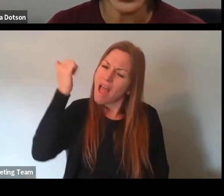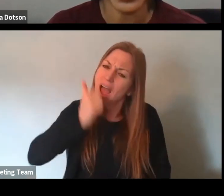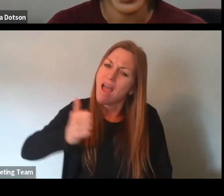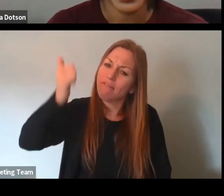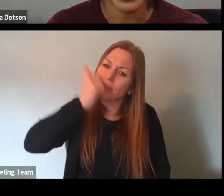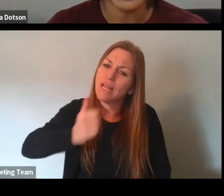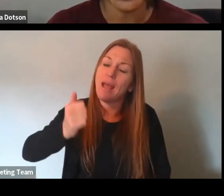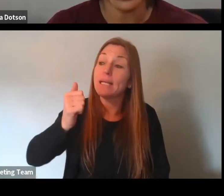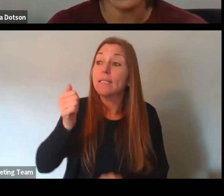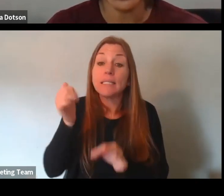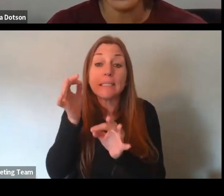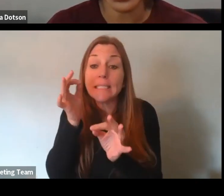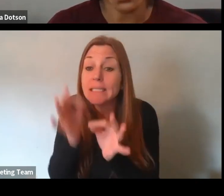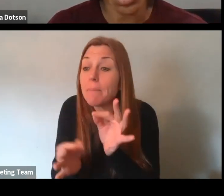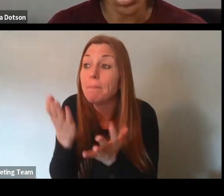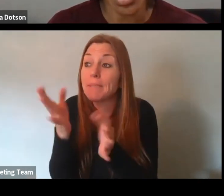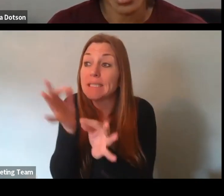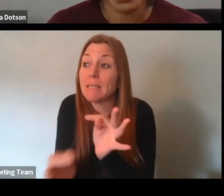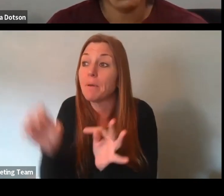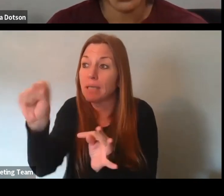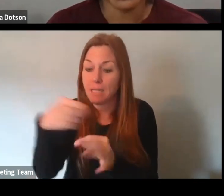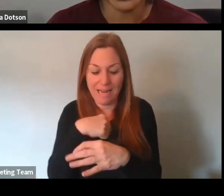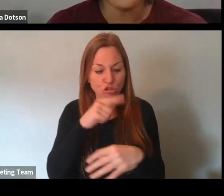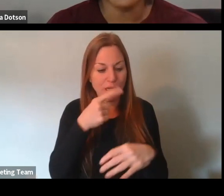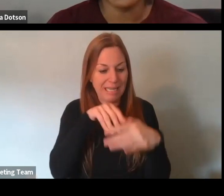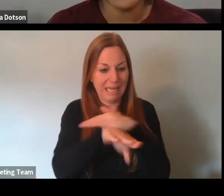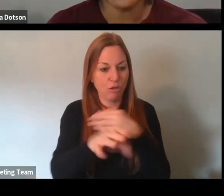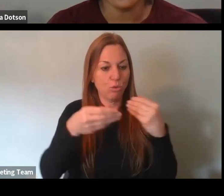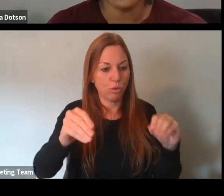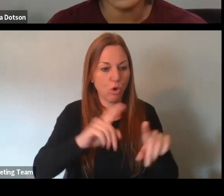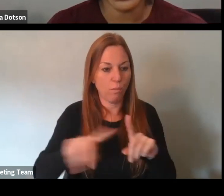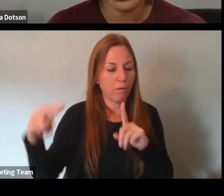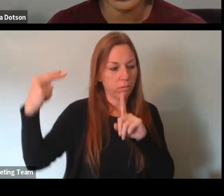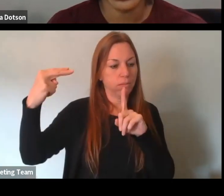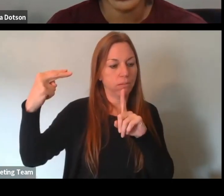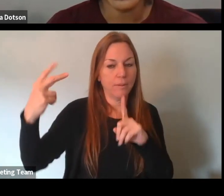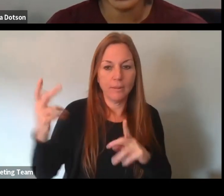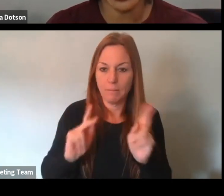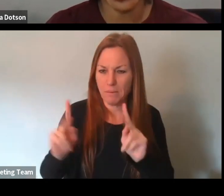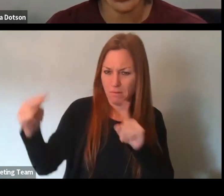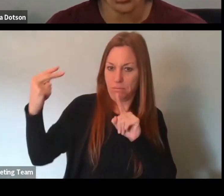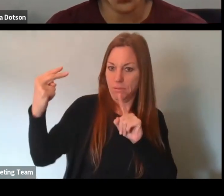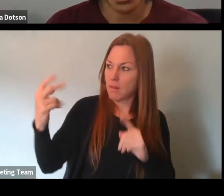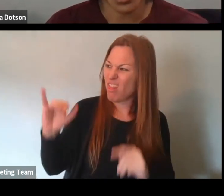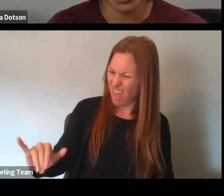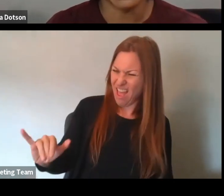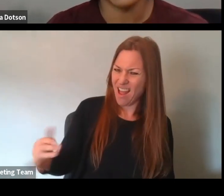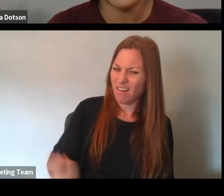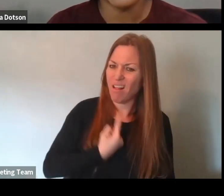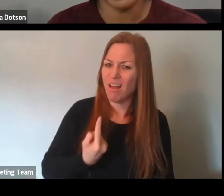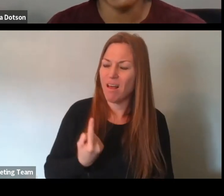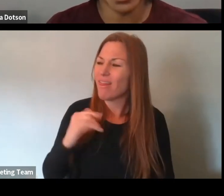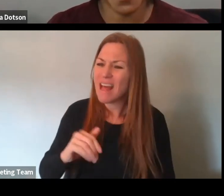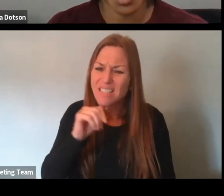are things that add up. They get internalized. And so they're not small. And so the research shows that